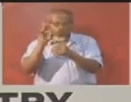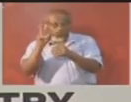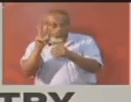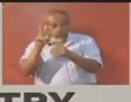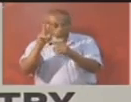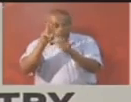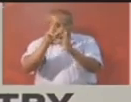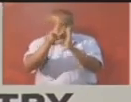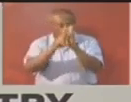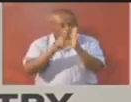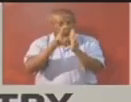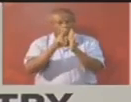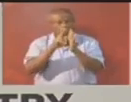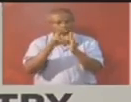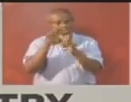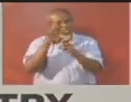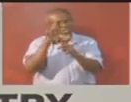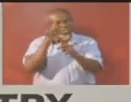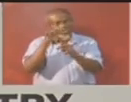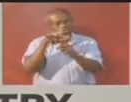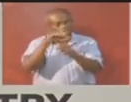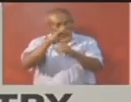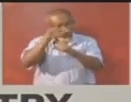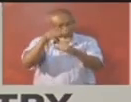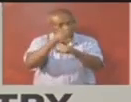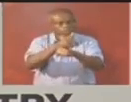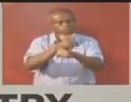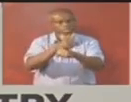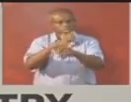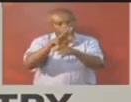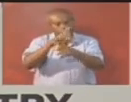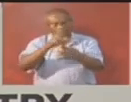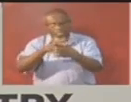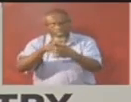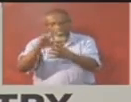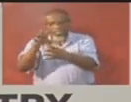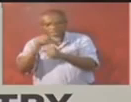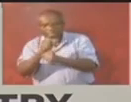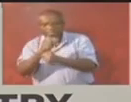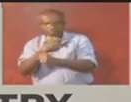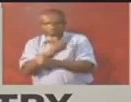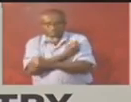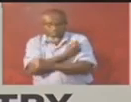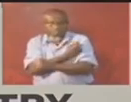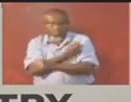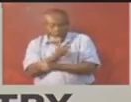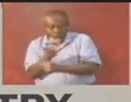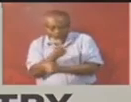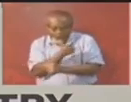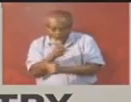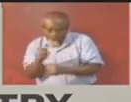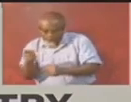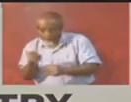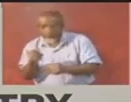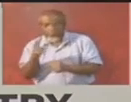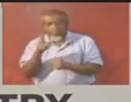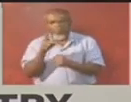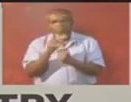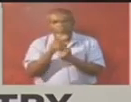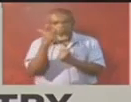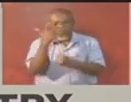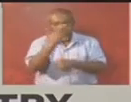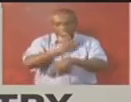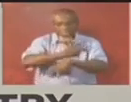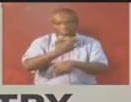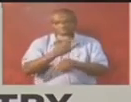timeline from persons. The concern about the Ministry of Health's IT system, the IT system is again up and running. I'm